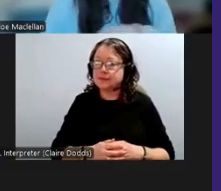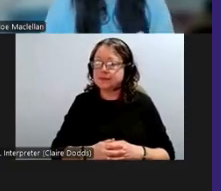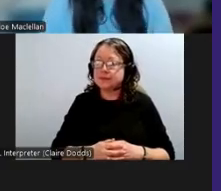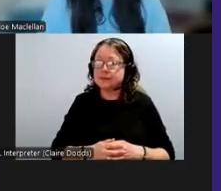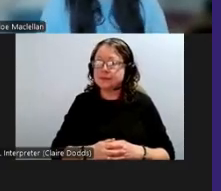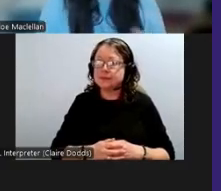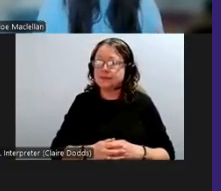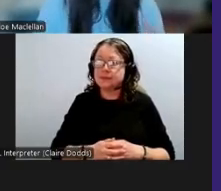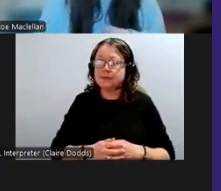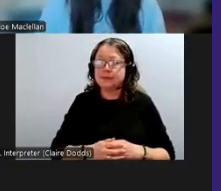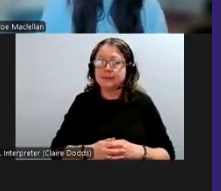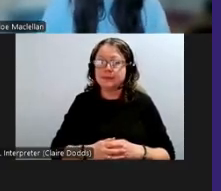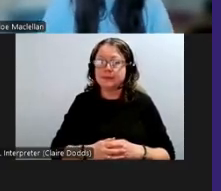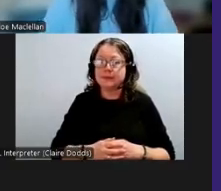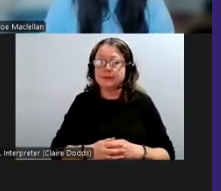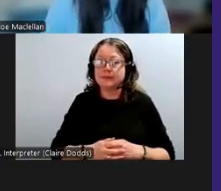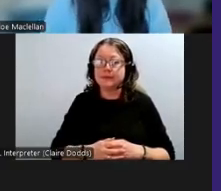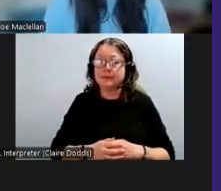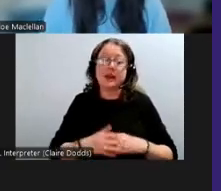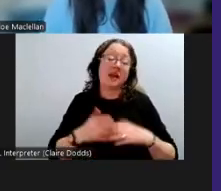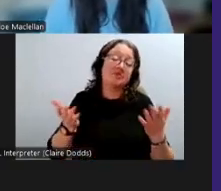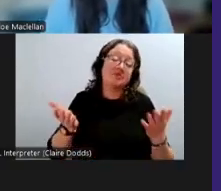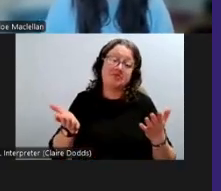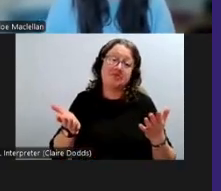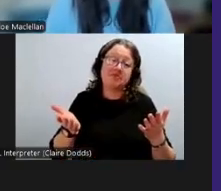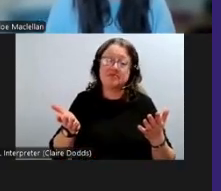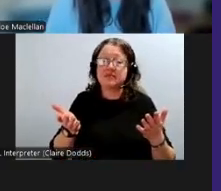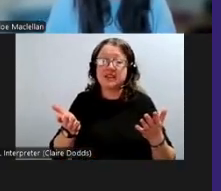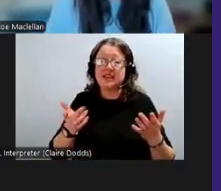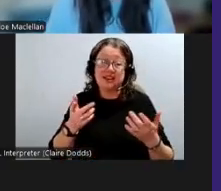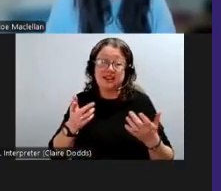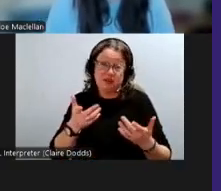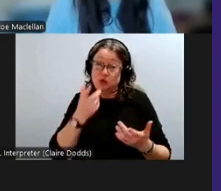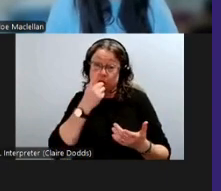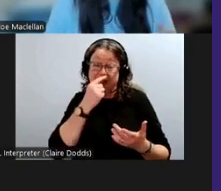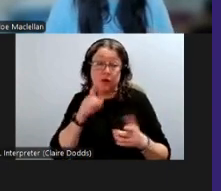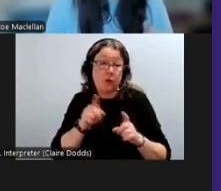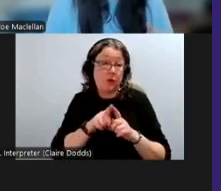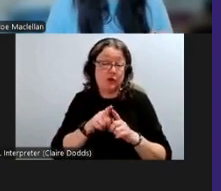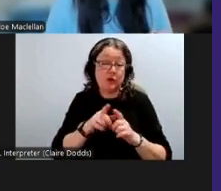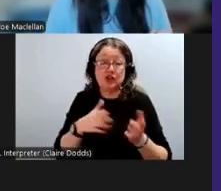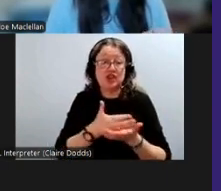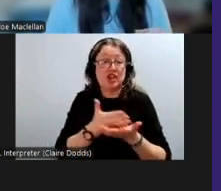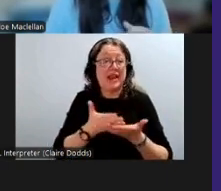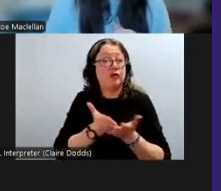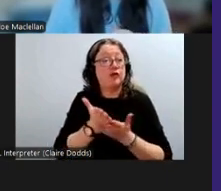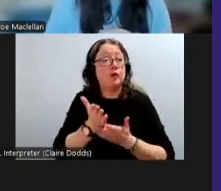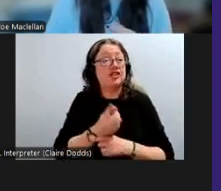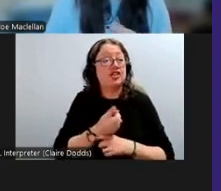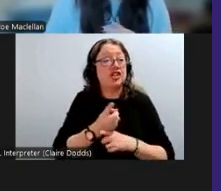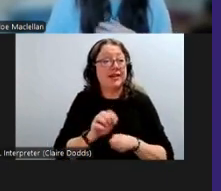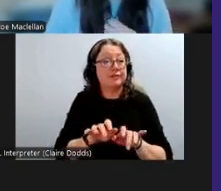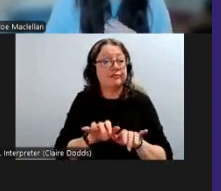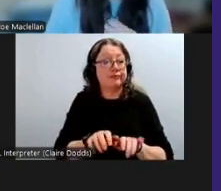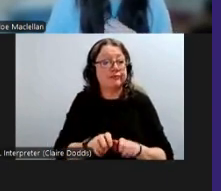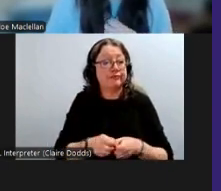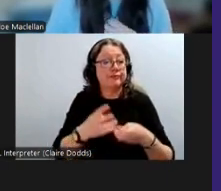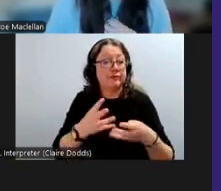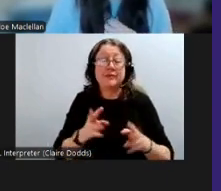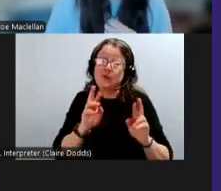we'll move on, and if you want to share it in the chat, you can. Hopefully that was a good discussion around kind of what it looks like for people that you work